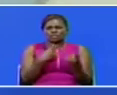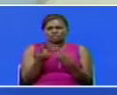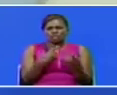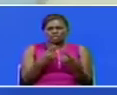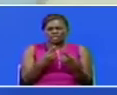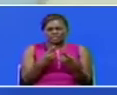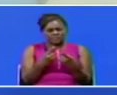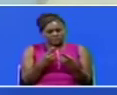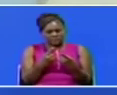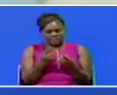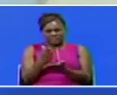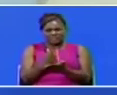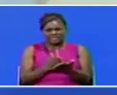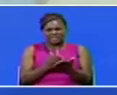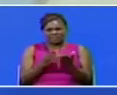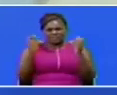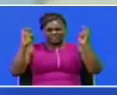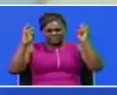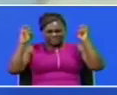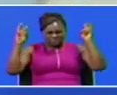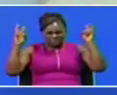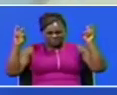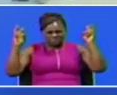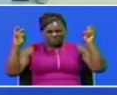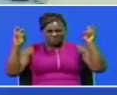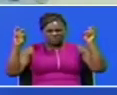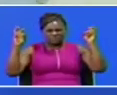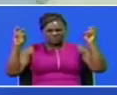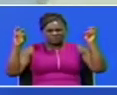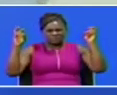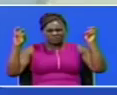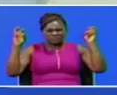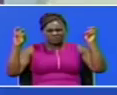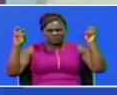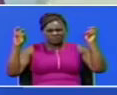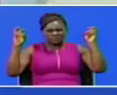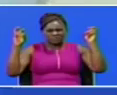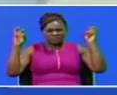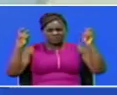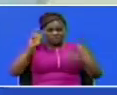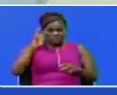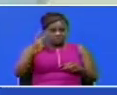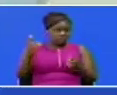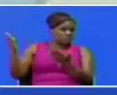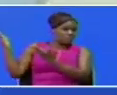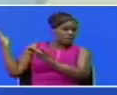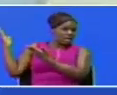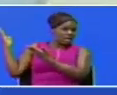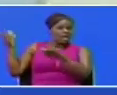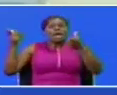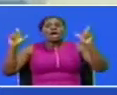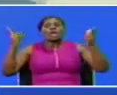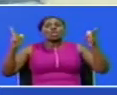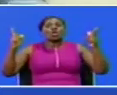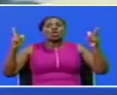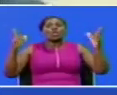issues already, and largely has been speaking about the question of domination. That is a track that is, of course, leading all the way to